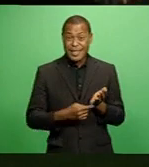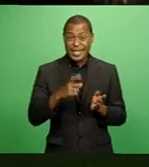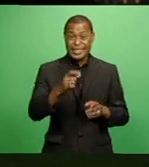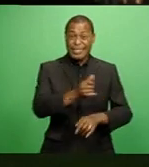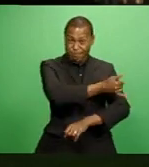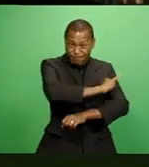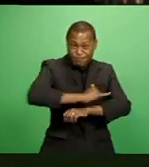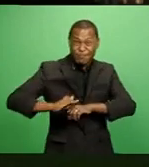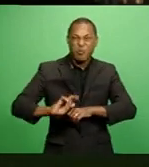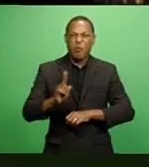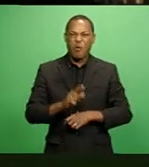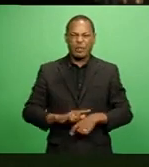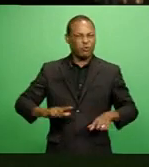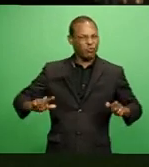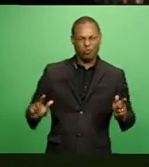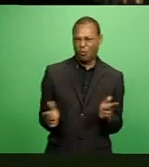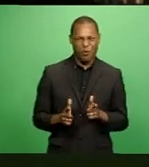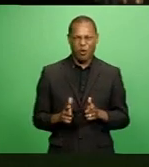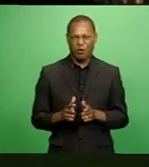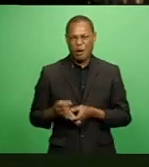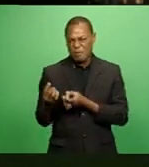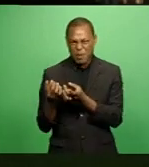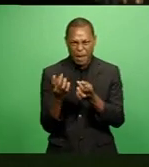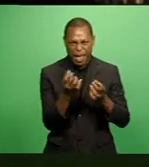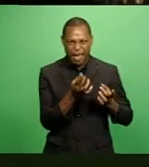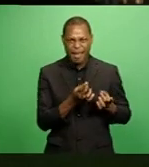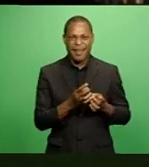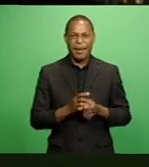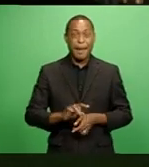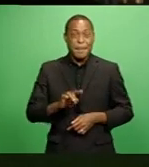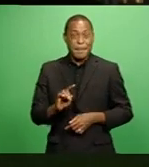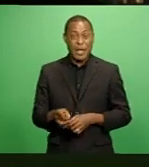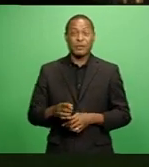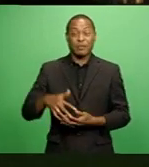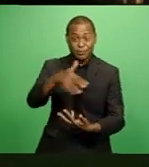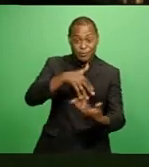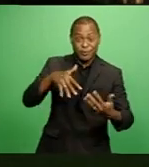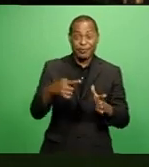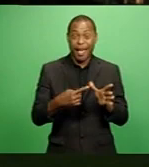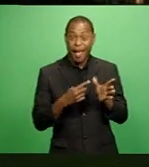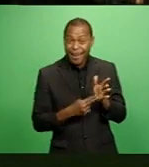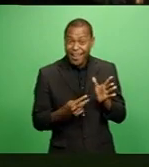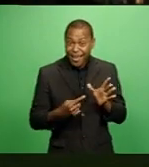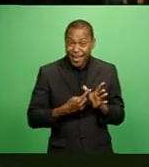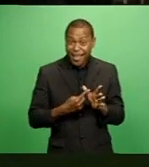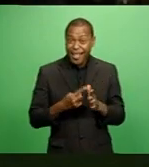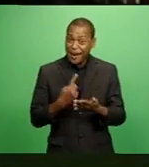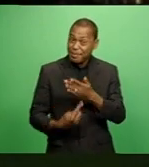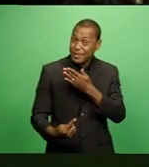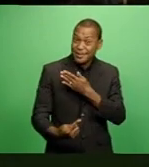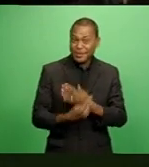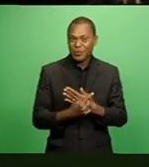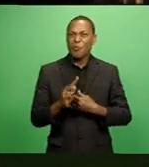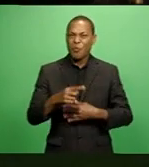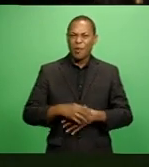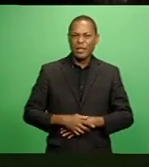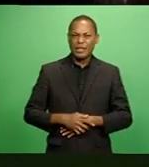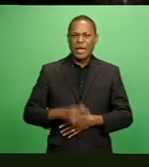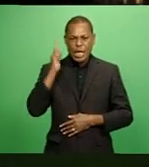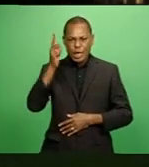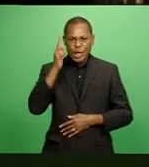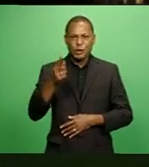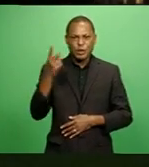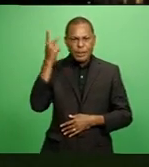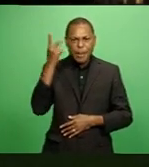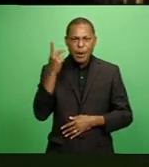preparation throughout a lot of islands. However, during TCANA, or in the approach of TCANA, teachers and parents say